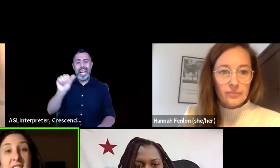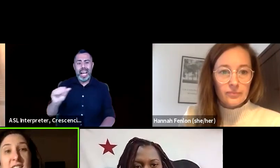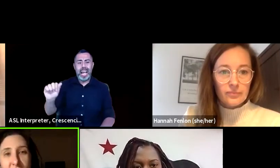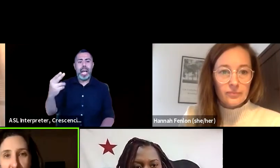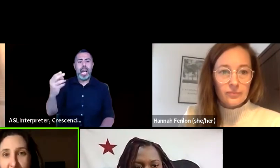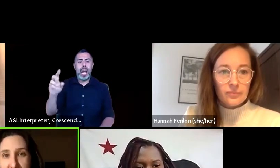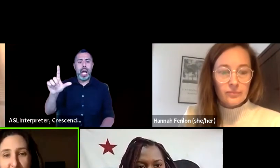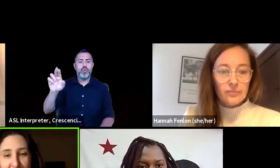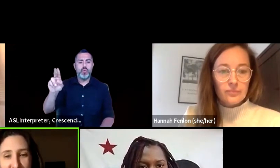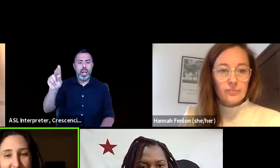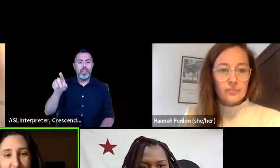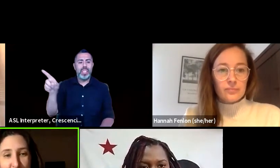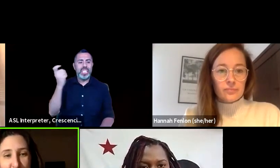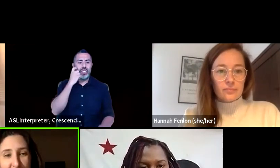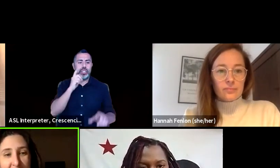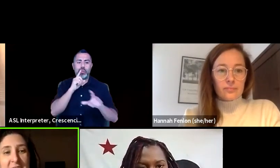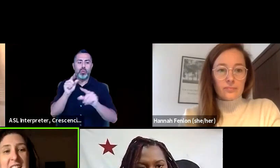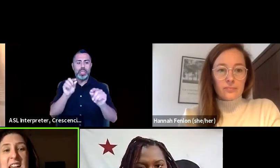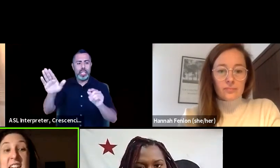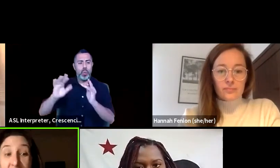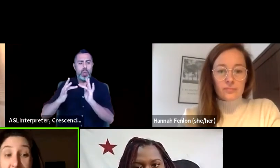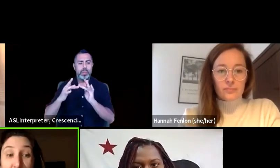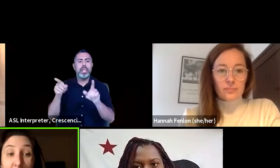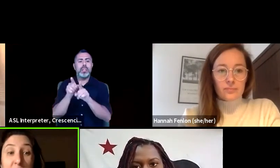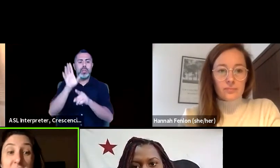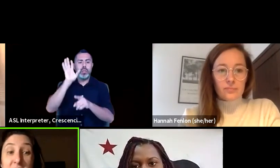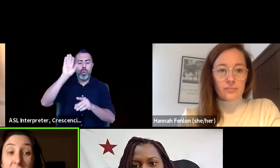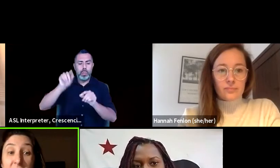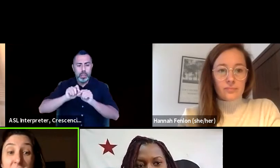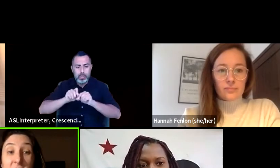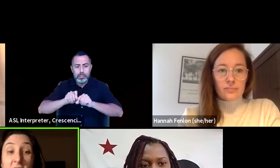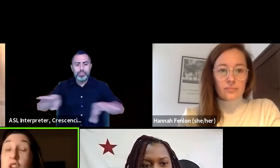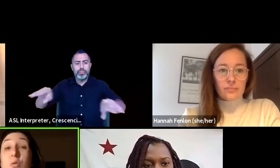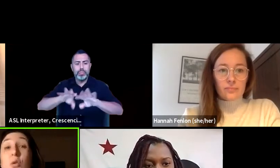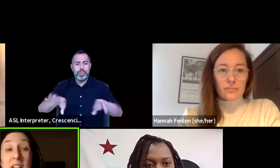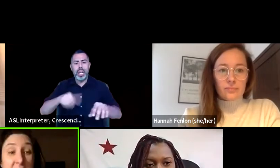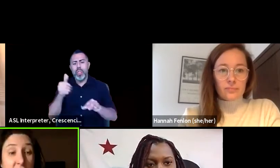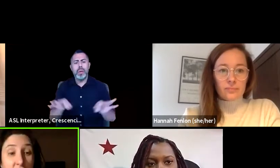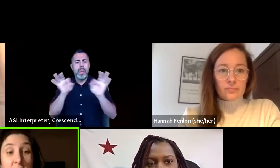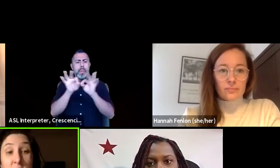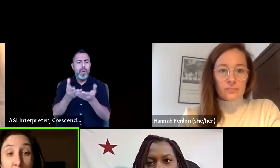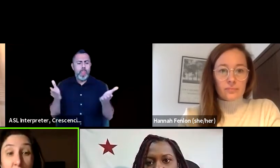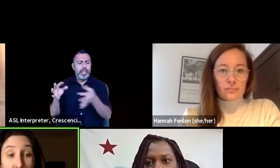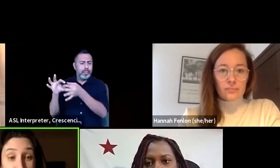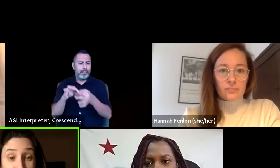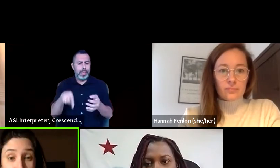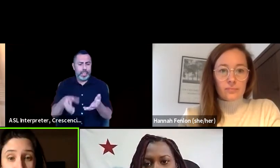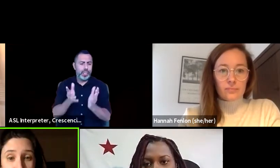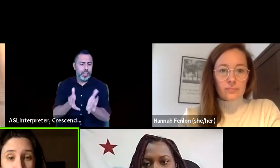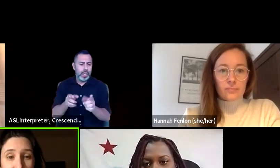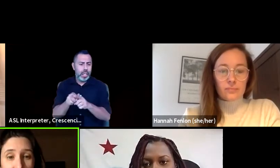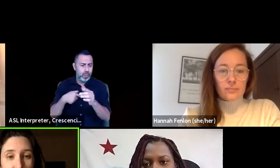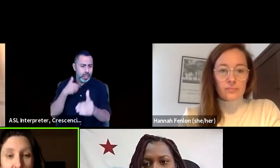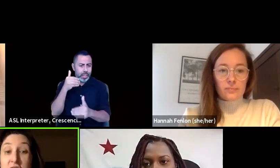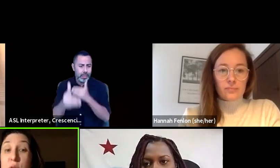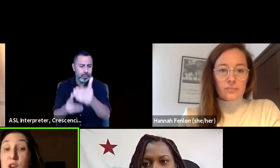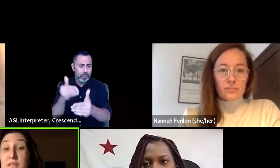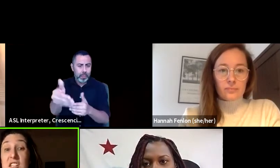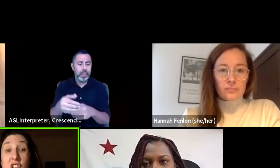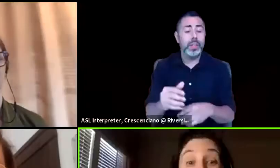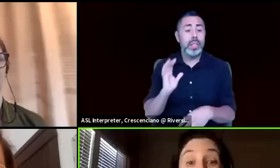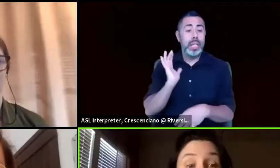links as this conversation continues. Next week, we'll be selecting a new organization to support.